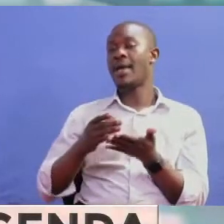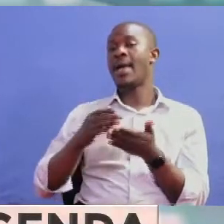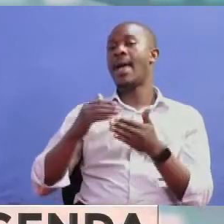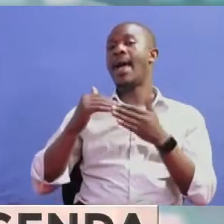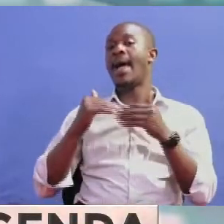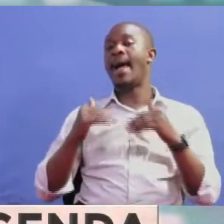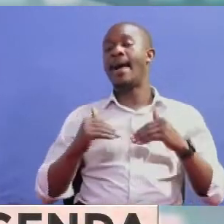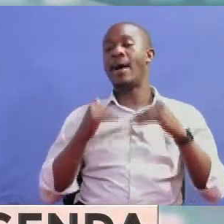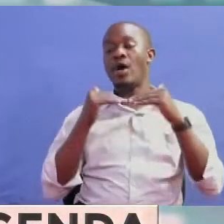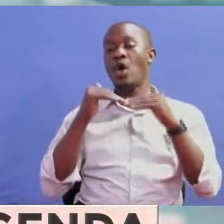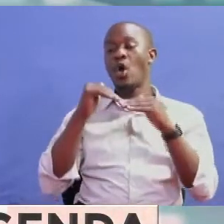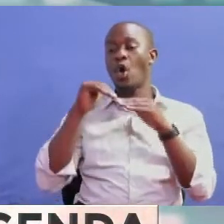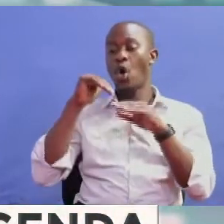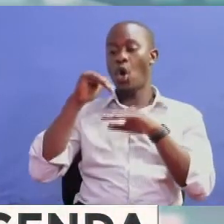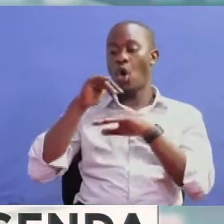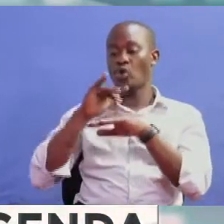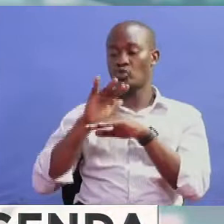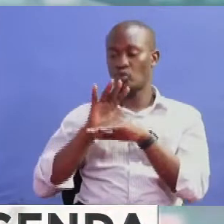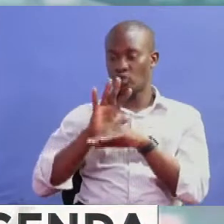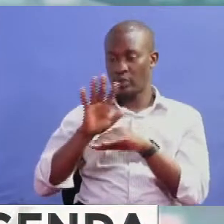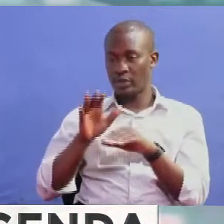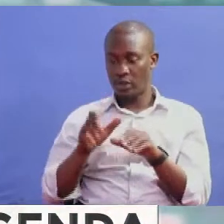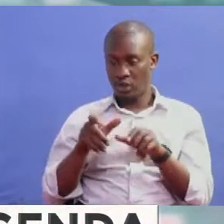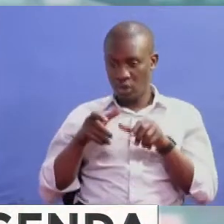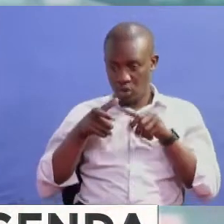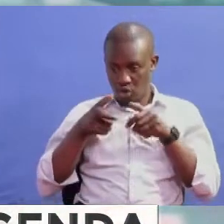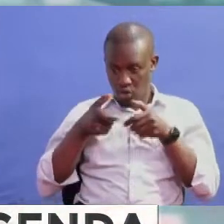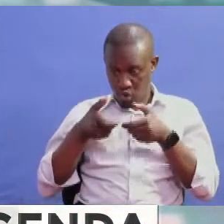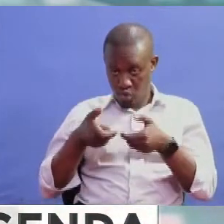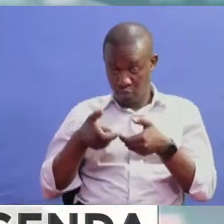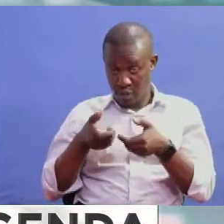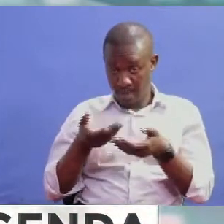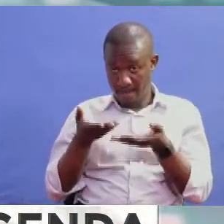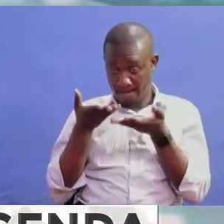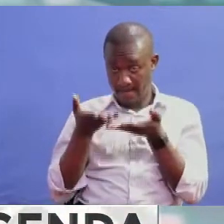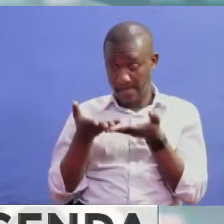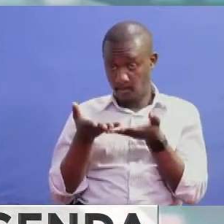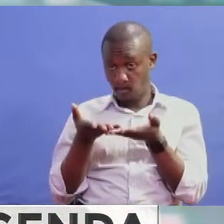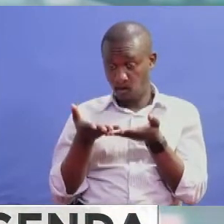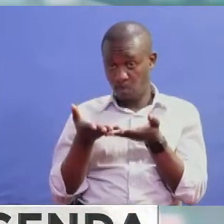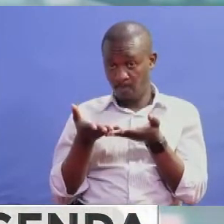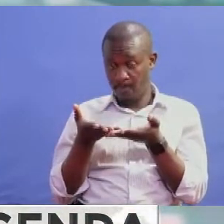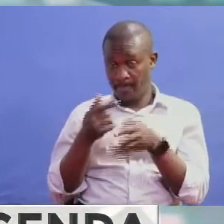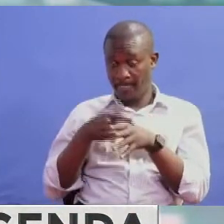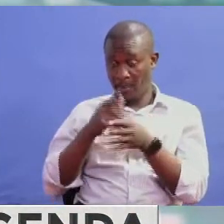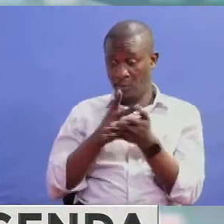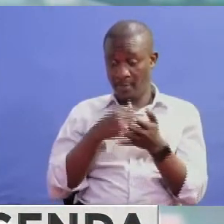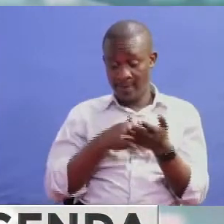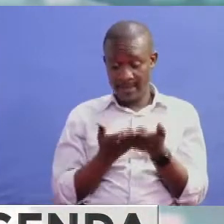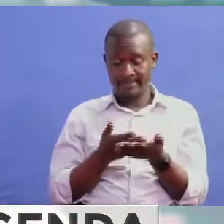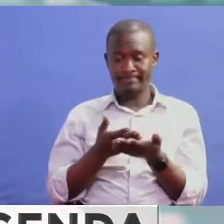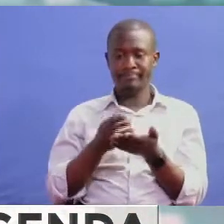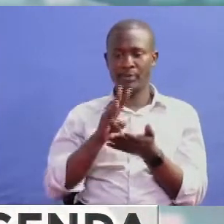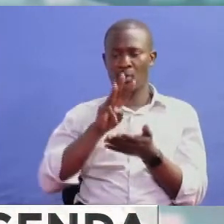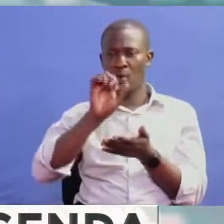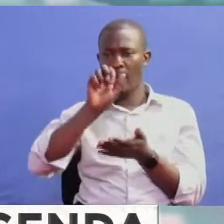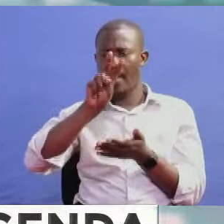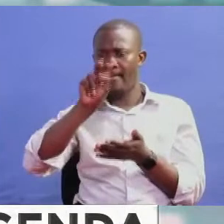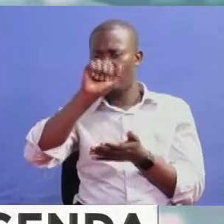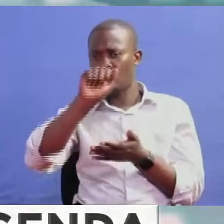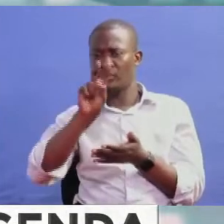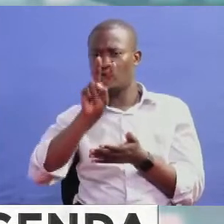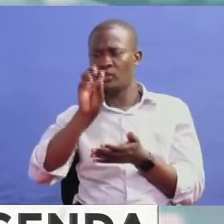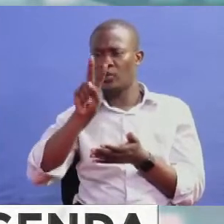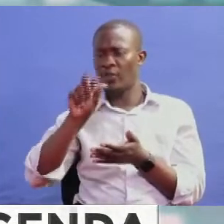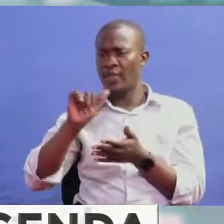on your social media presence, as opposed to putting a website in 2023